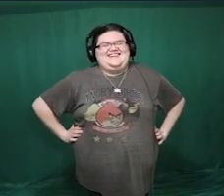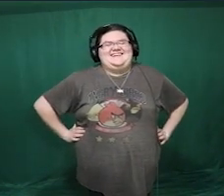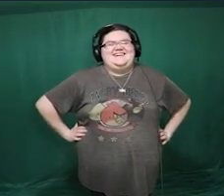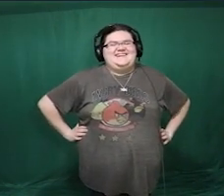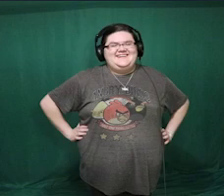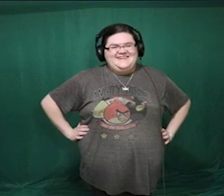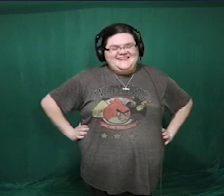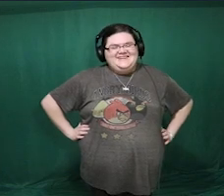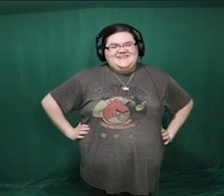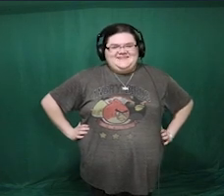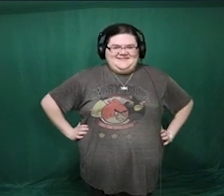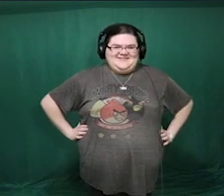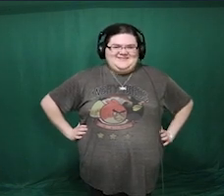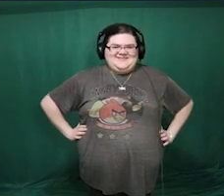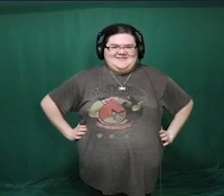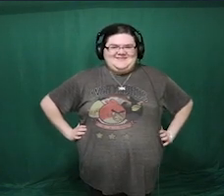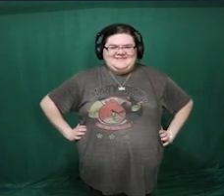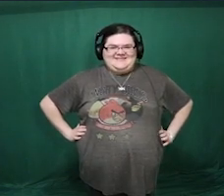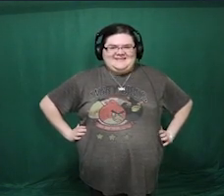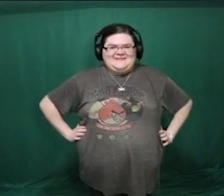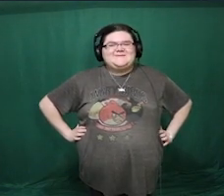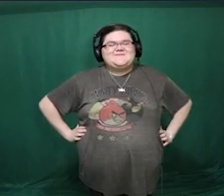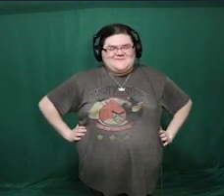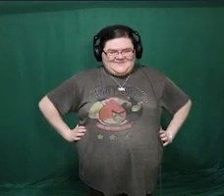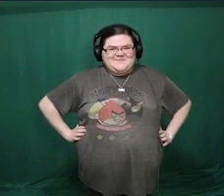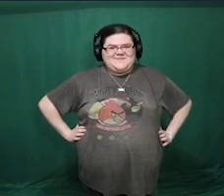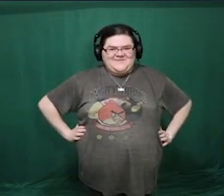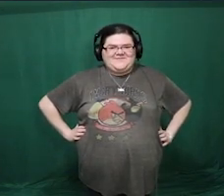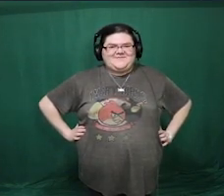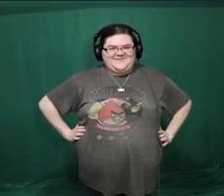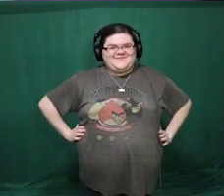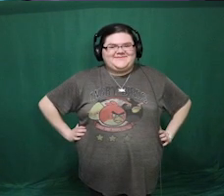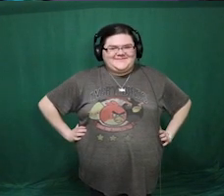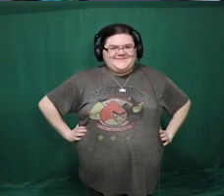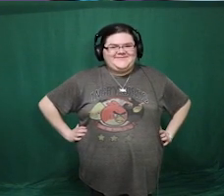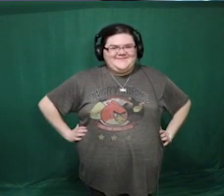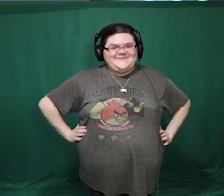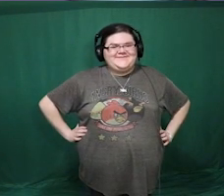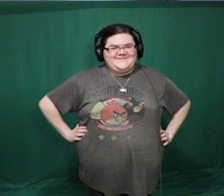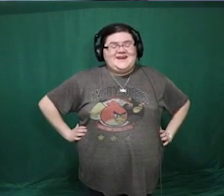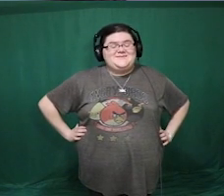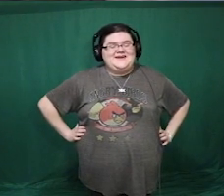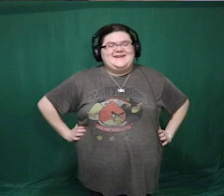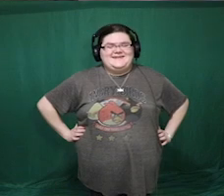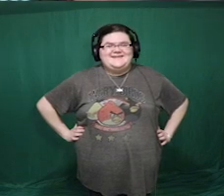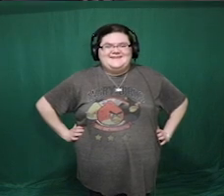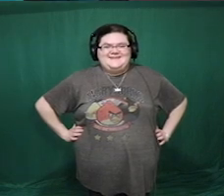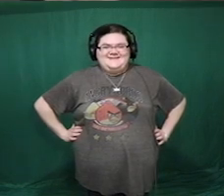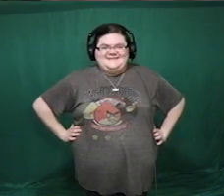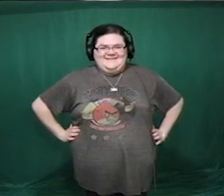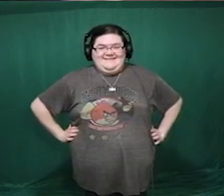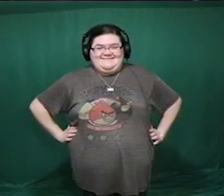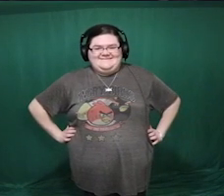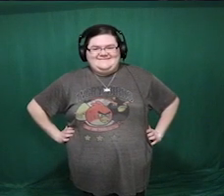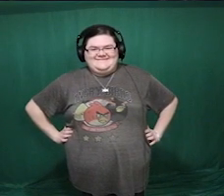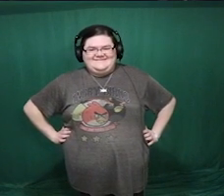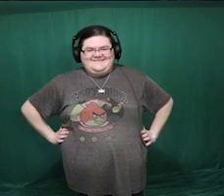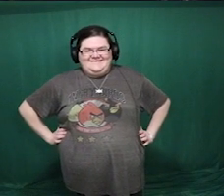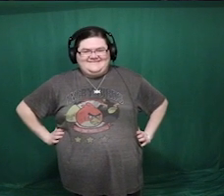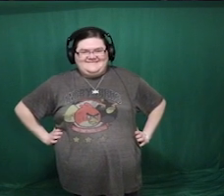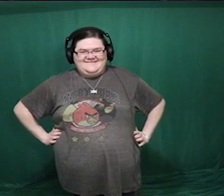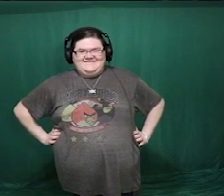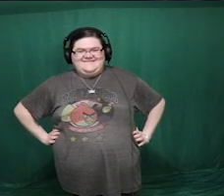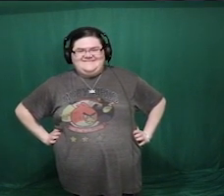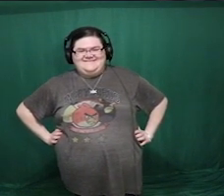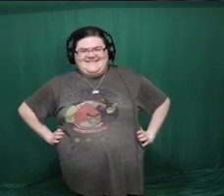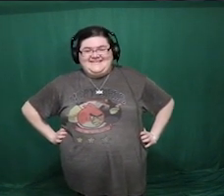family. On oh, you played it with your family? Yeah, it was actually sick, you know? I bet. It was